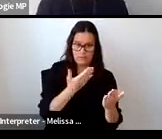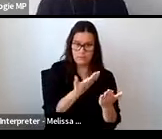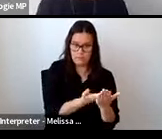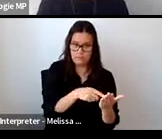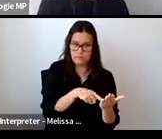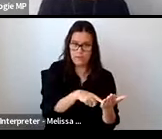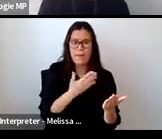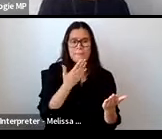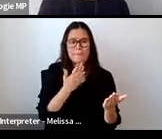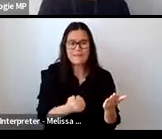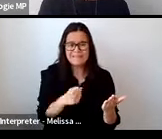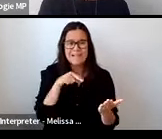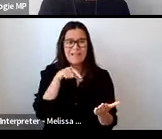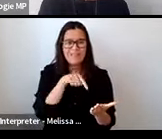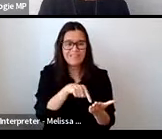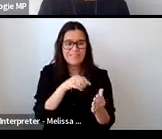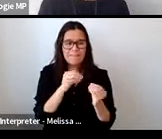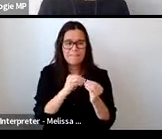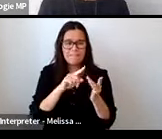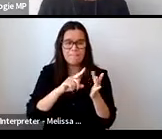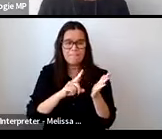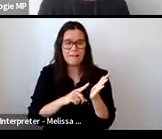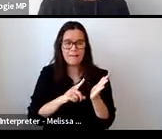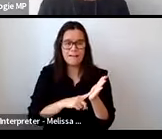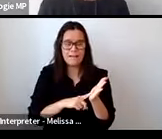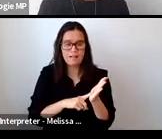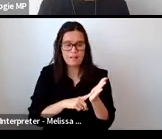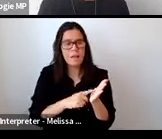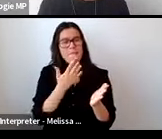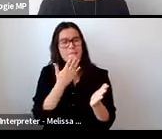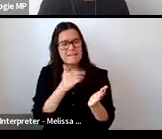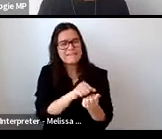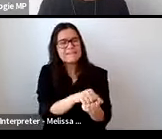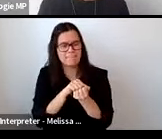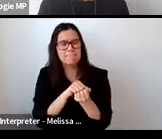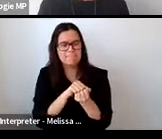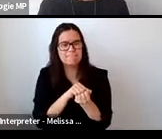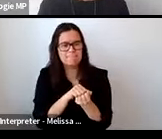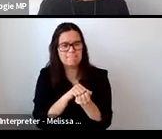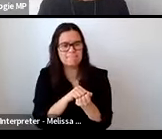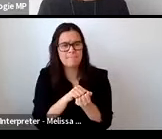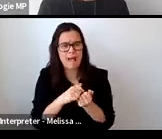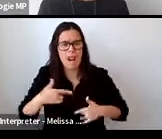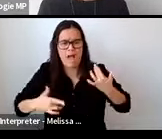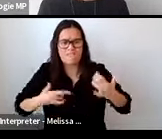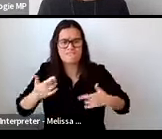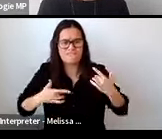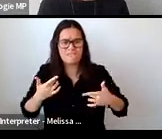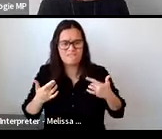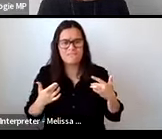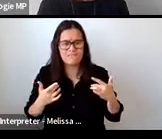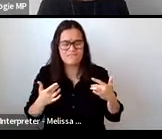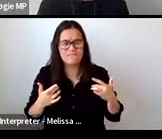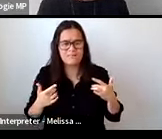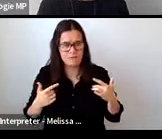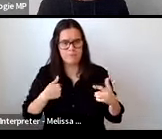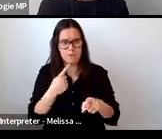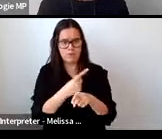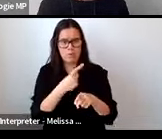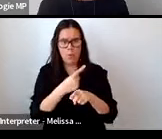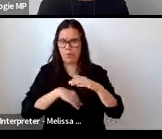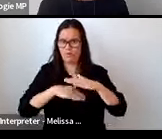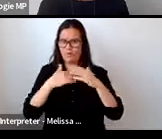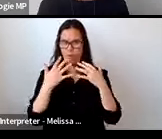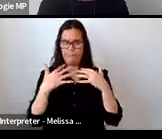this bill alive. And I'm talking to the whole of Parliament now, and I note with regret